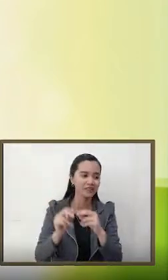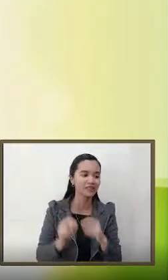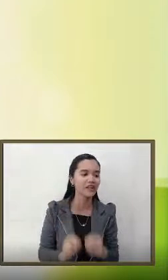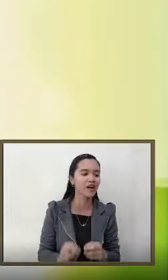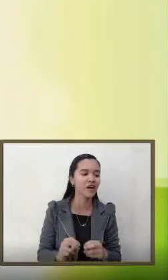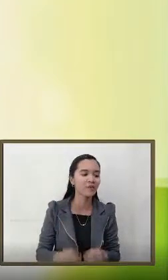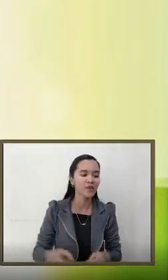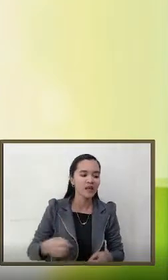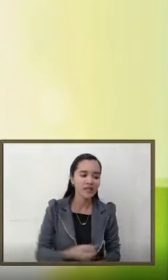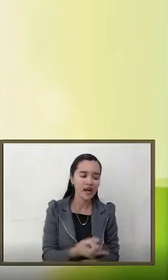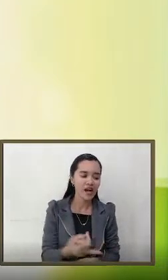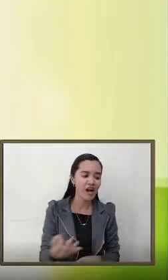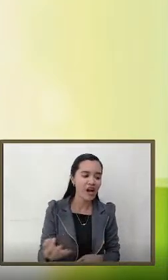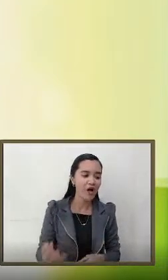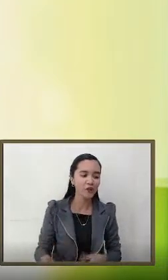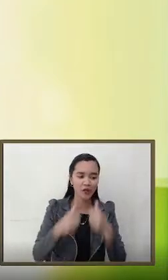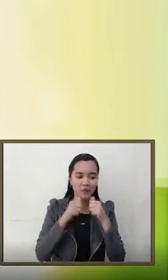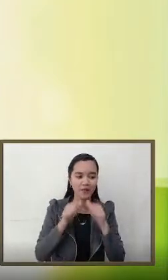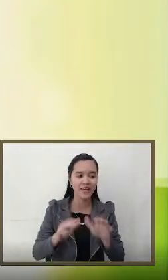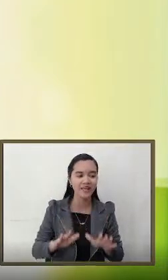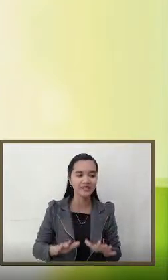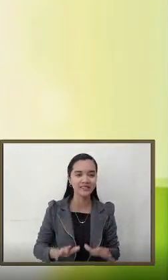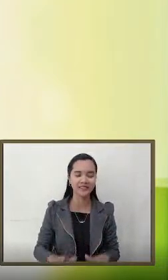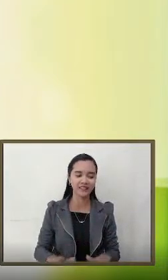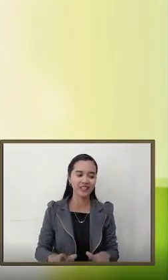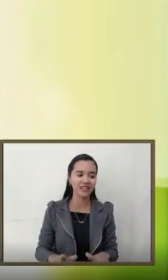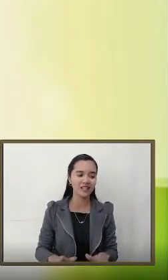had done. Count your